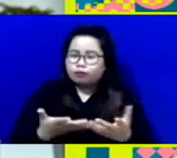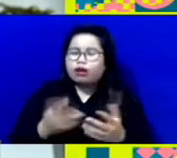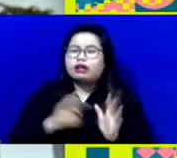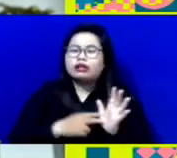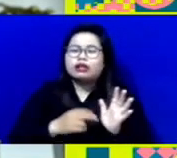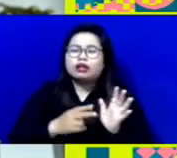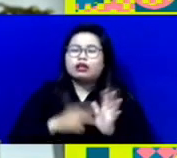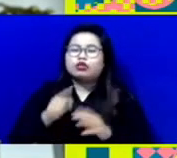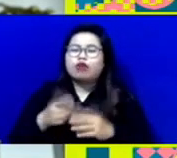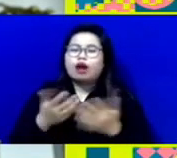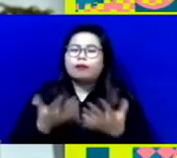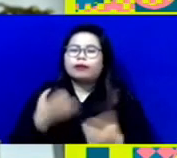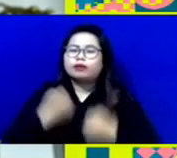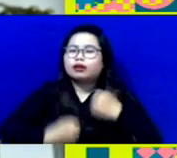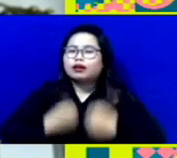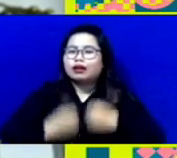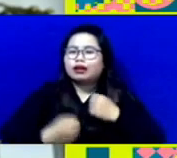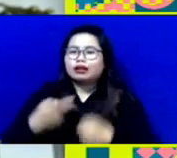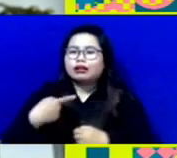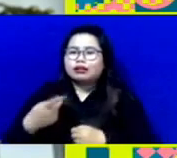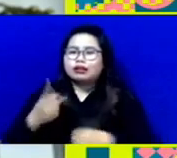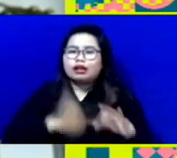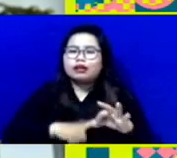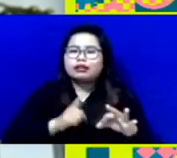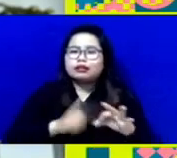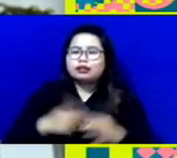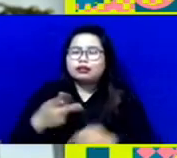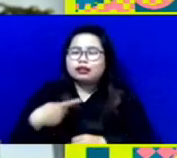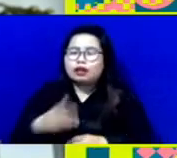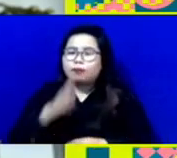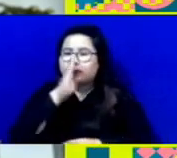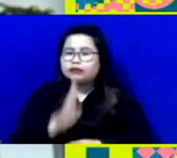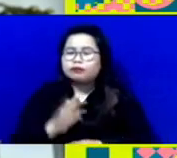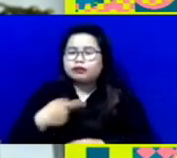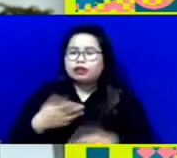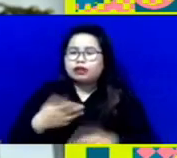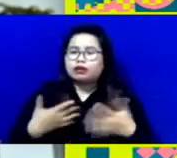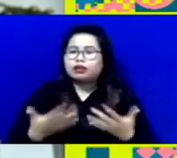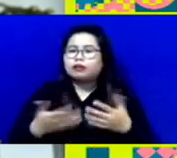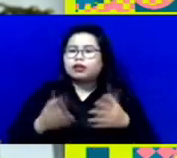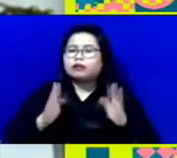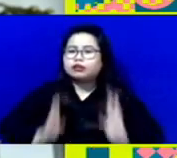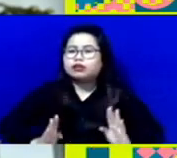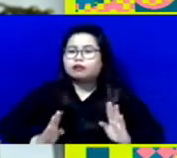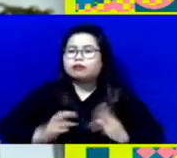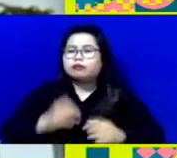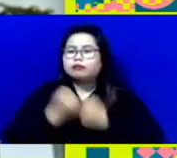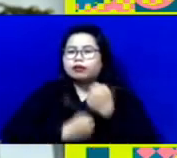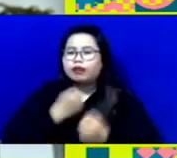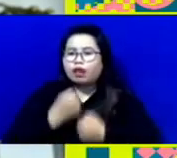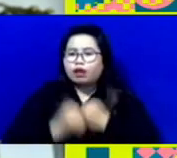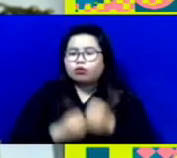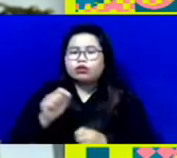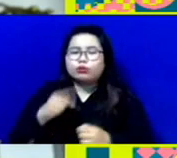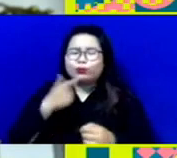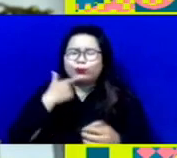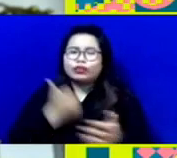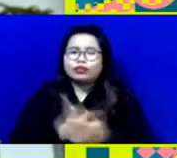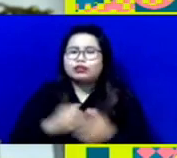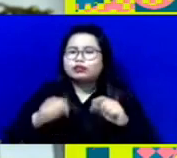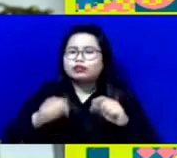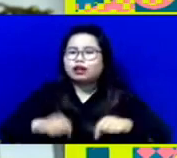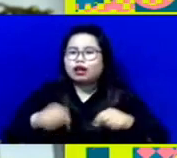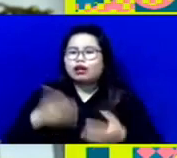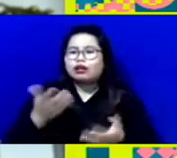guiding principles of how we act and behave. It is more important now than ever to rely on